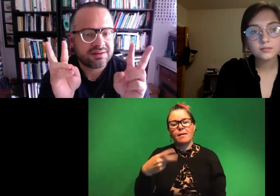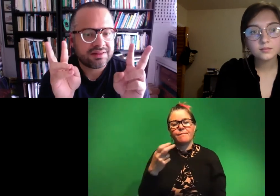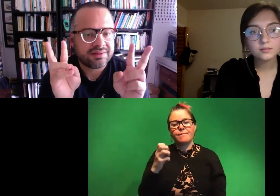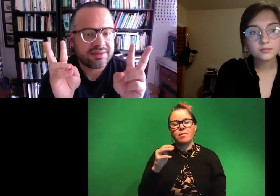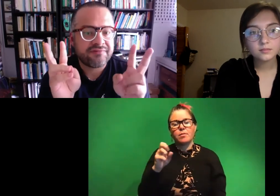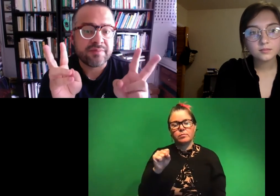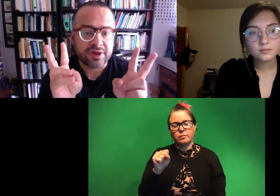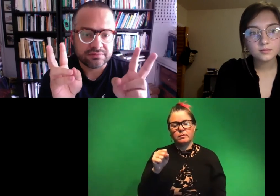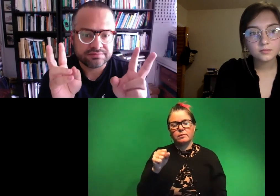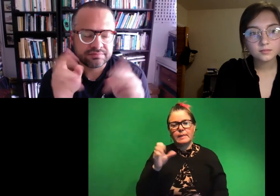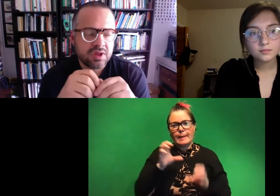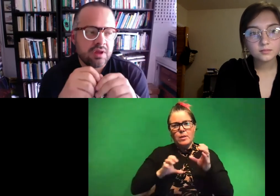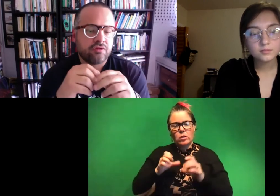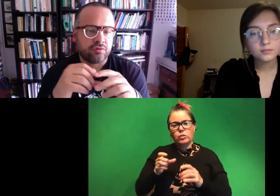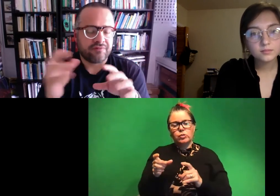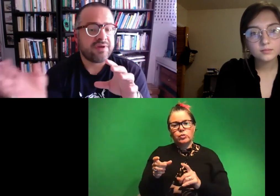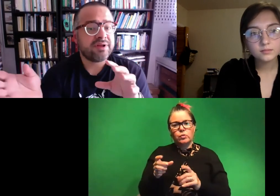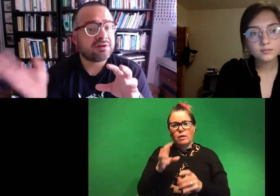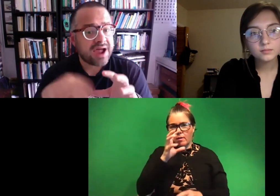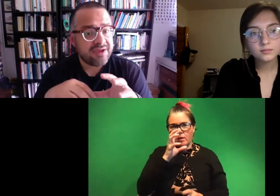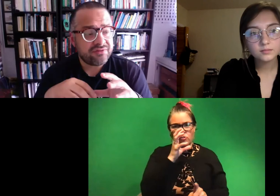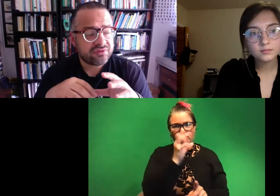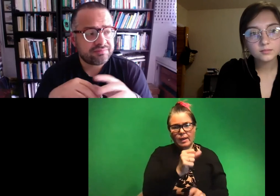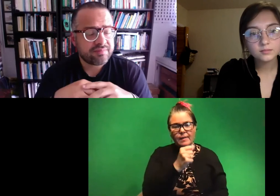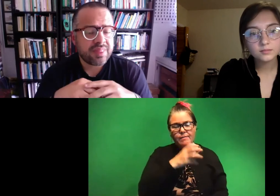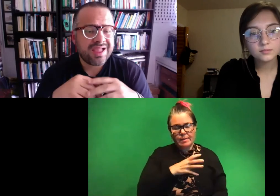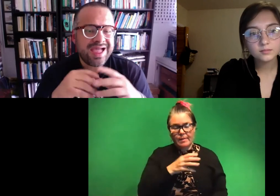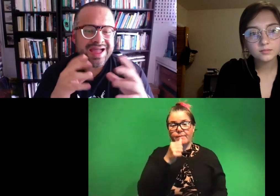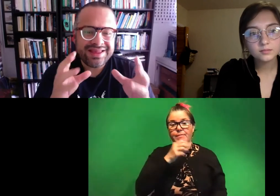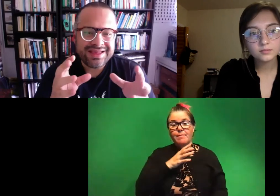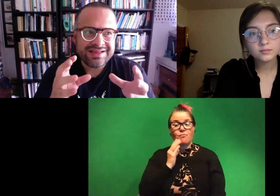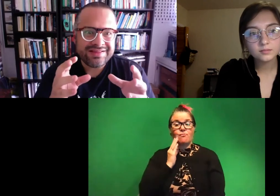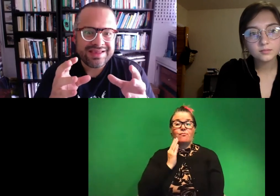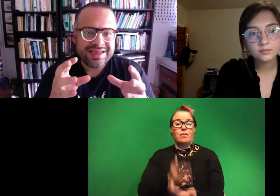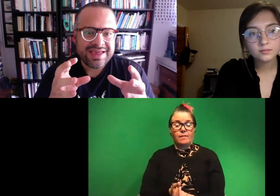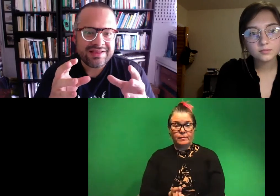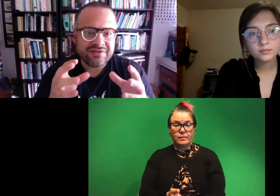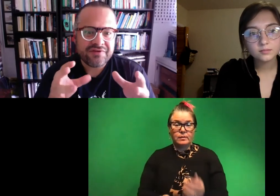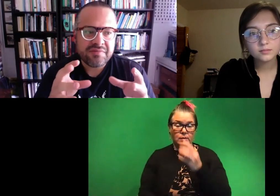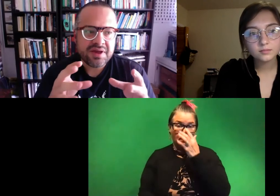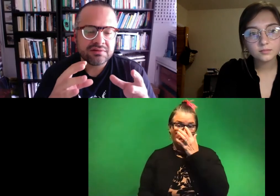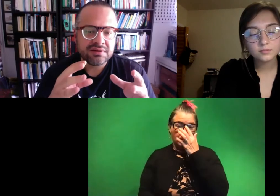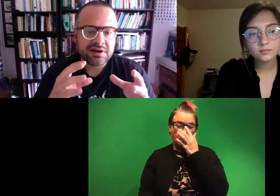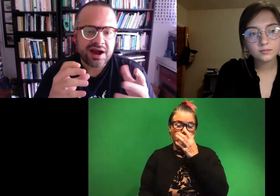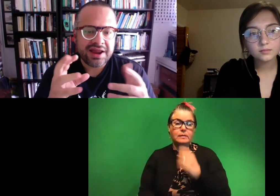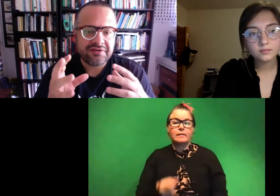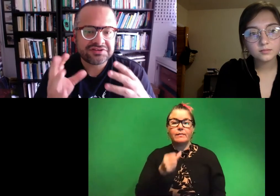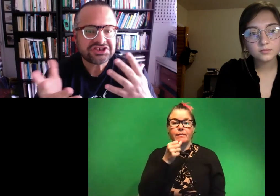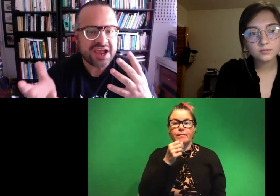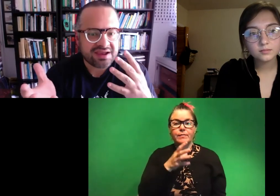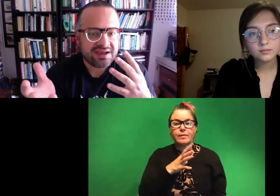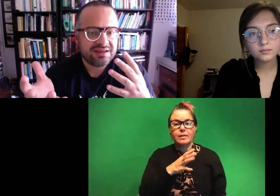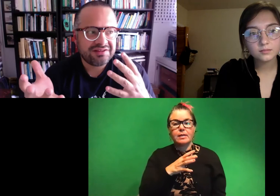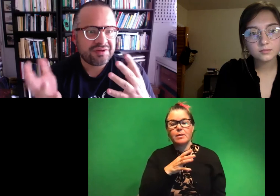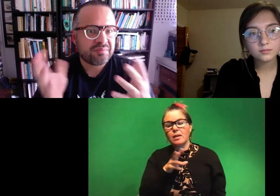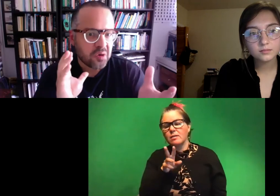attract the female. So the female arrives, and the female kind of